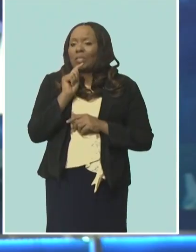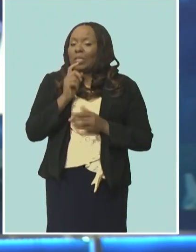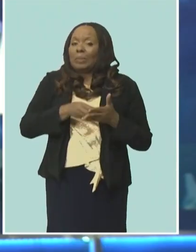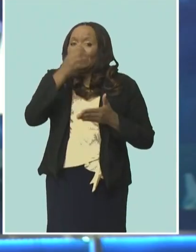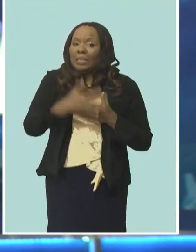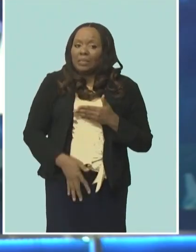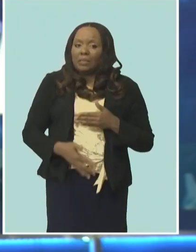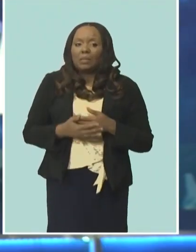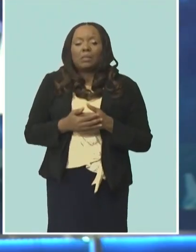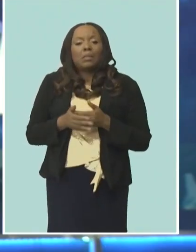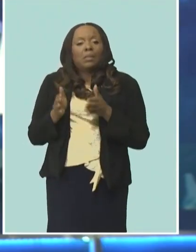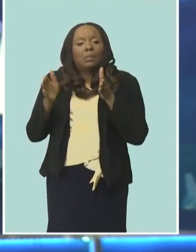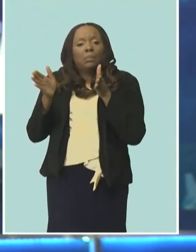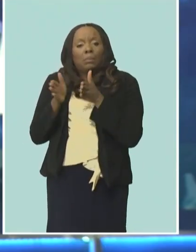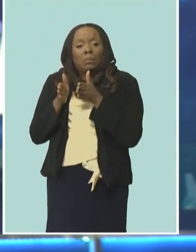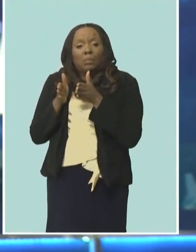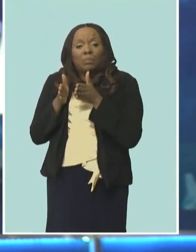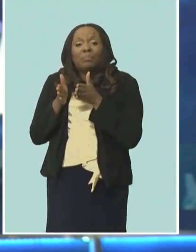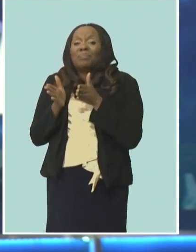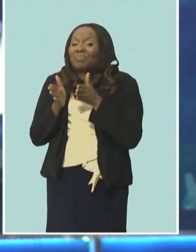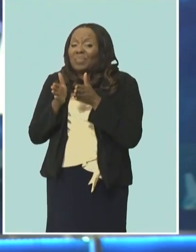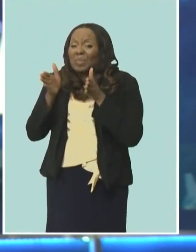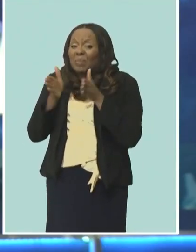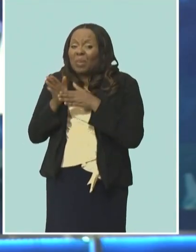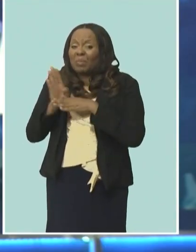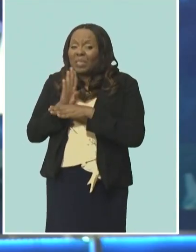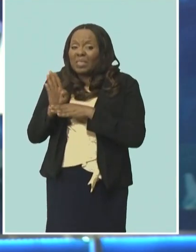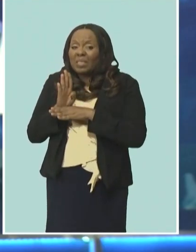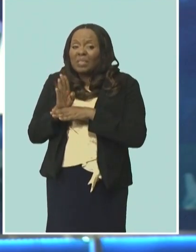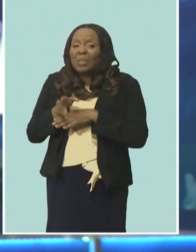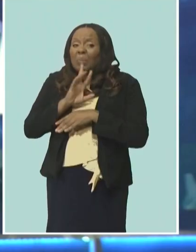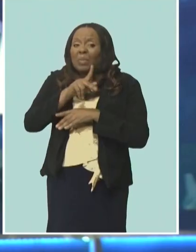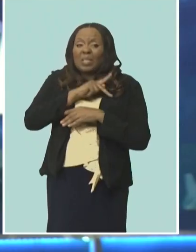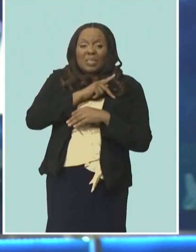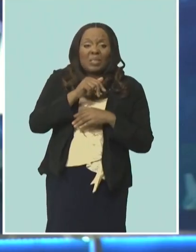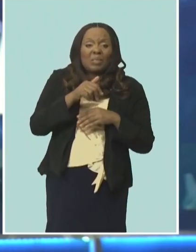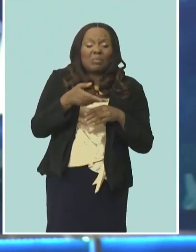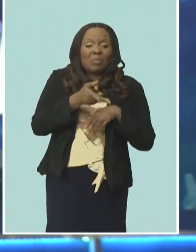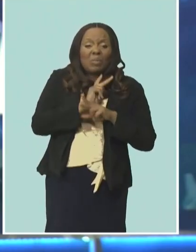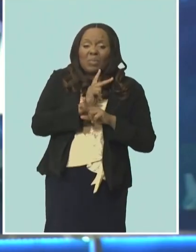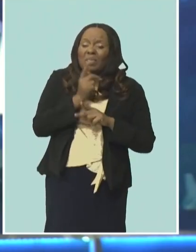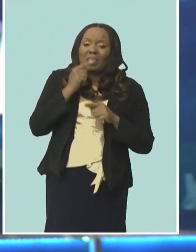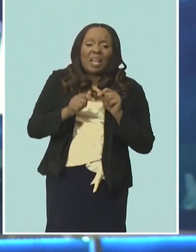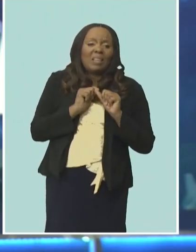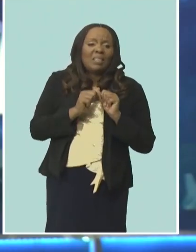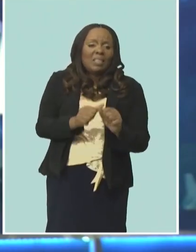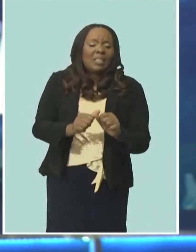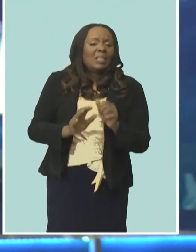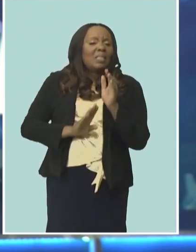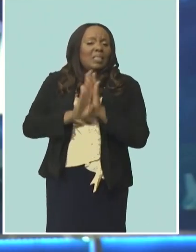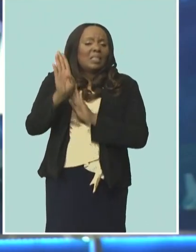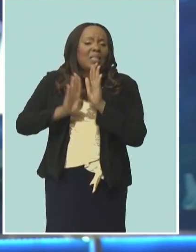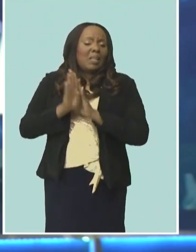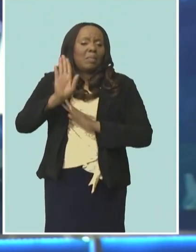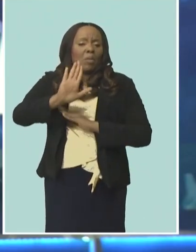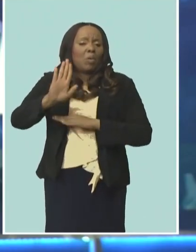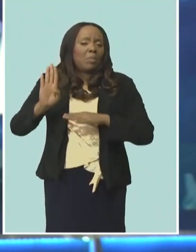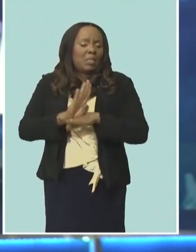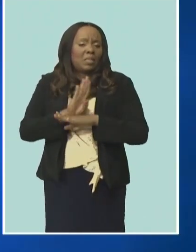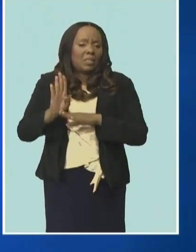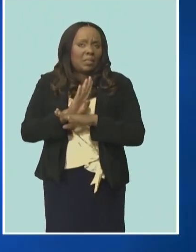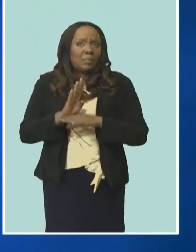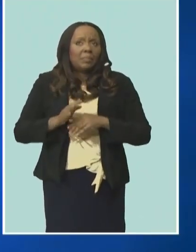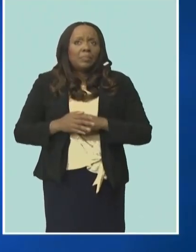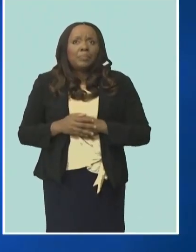micro, small and medium enterprises that debt financing through personal loans is not the sustainable way to grow a business.